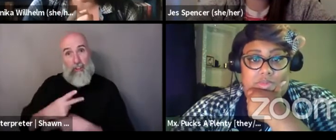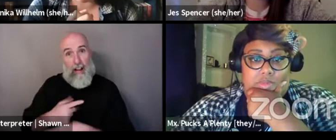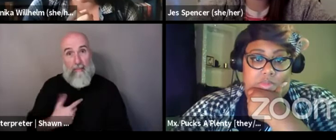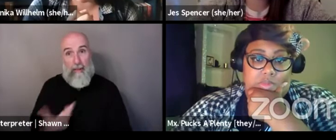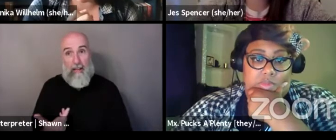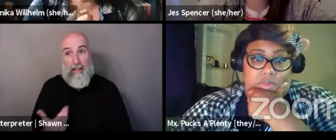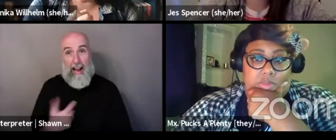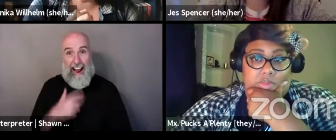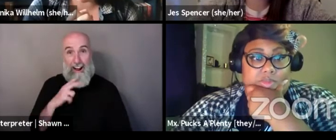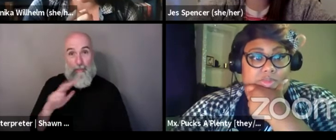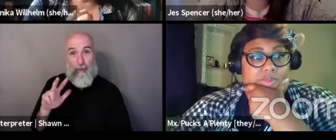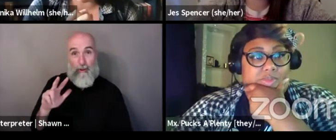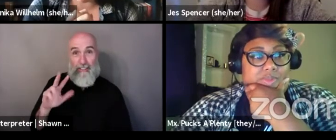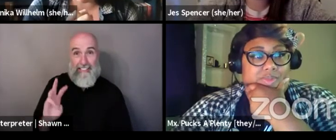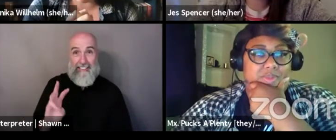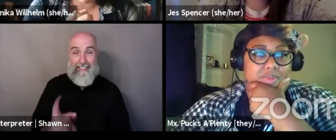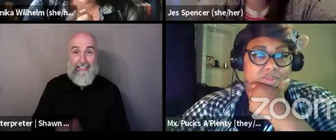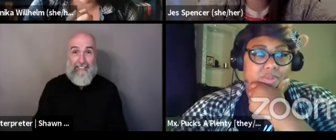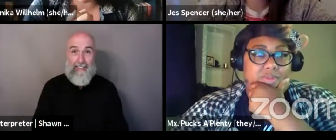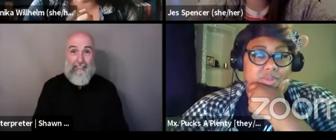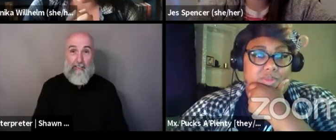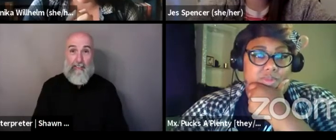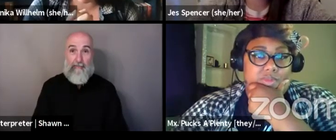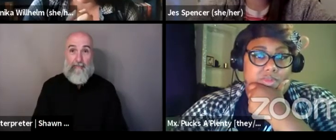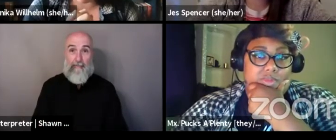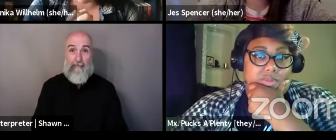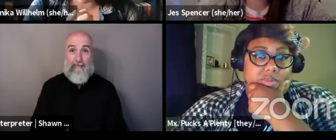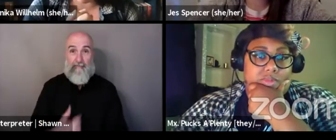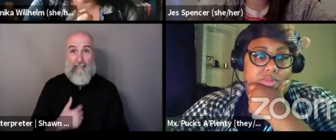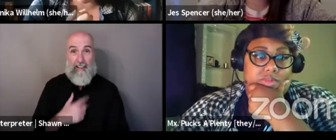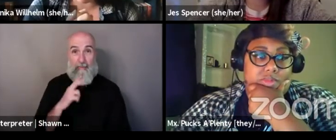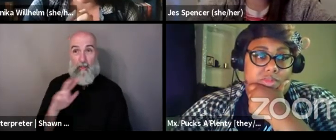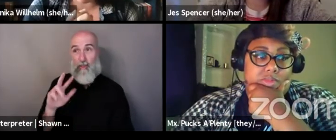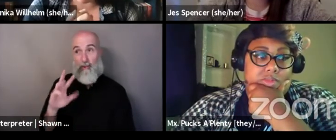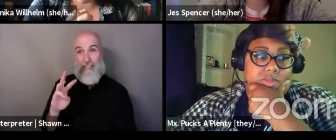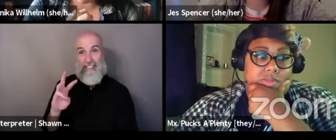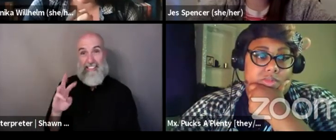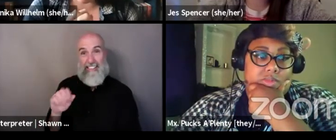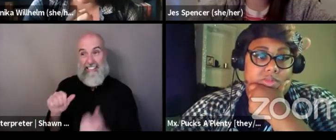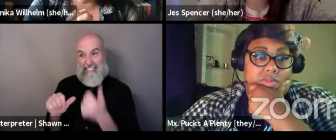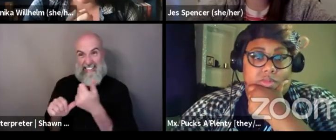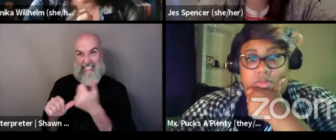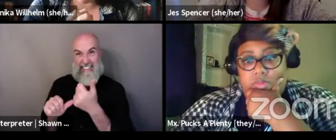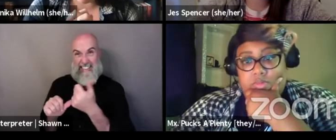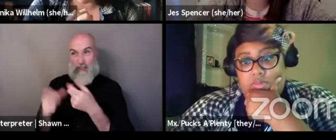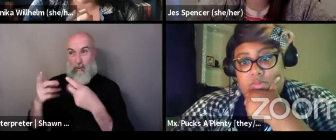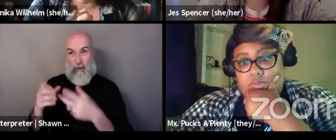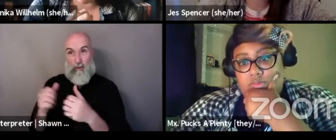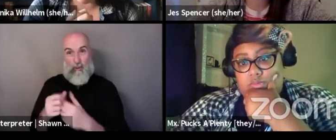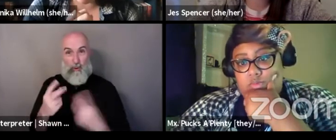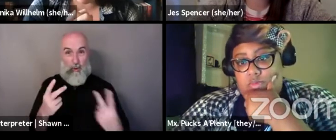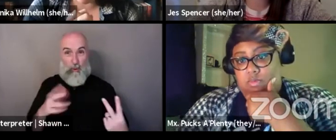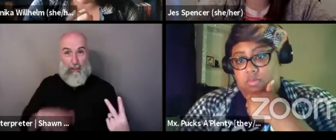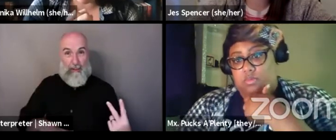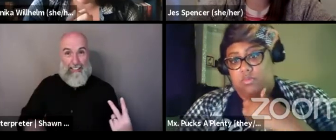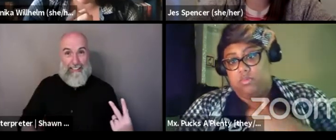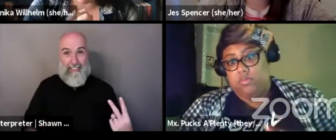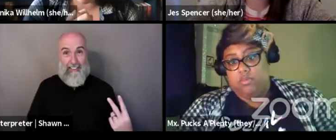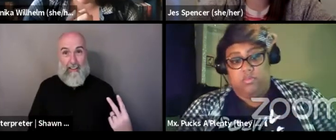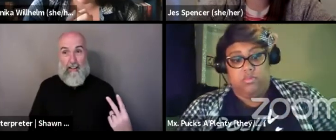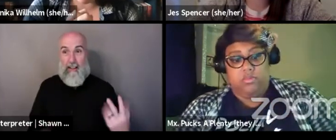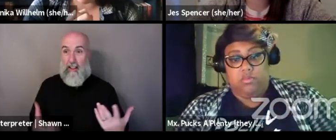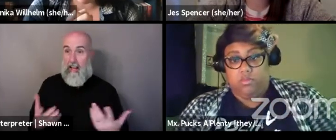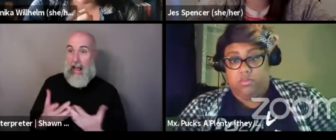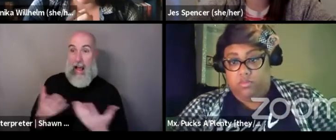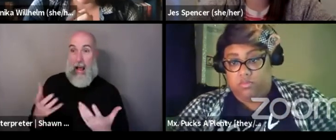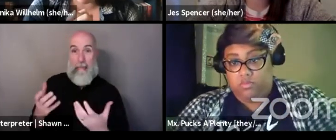I'm 36. I'm a 36 assistant-year-old assistant director with two little kids. Like, how many